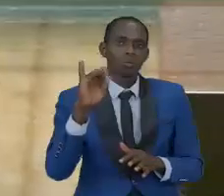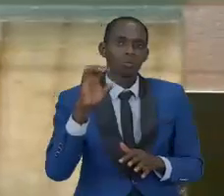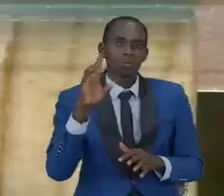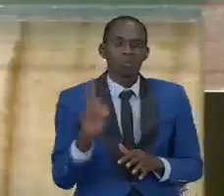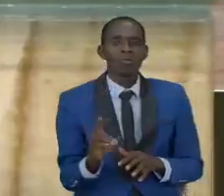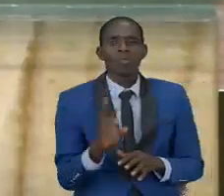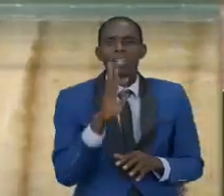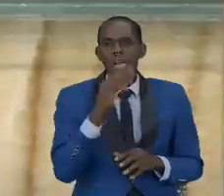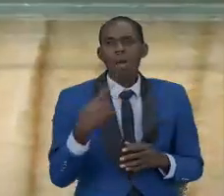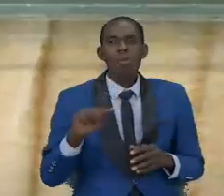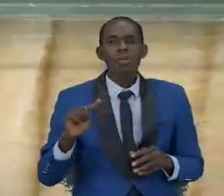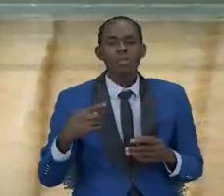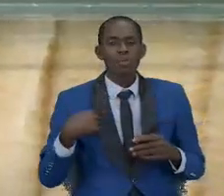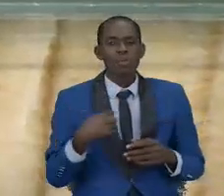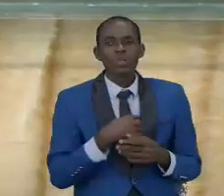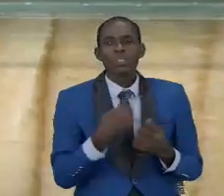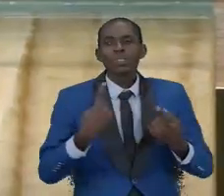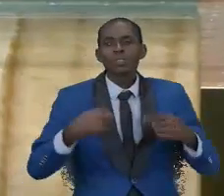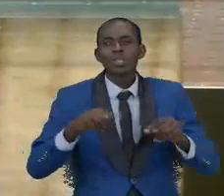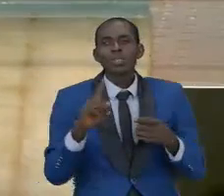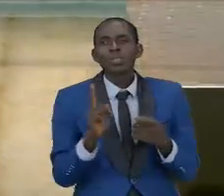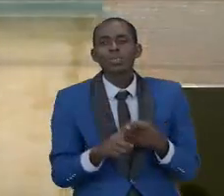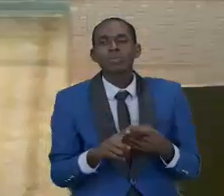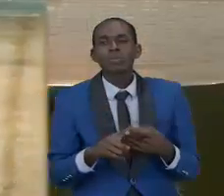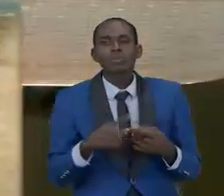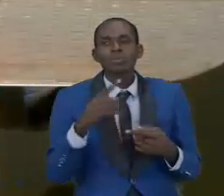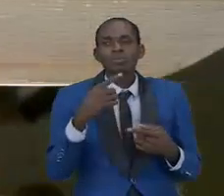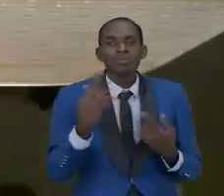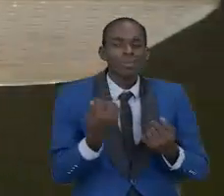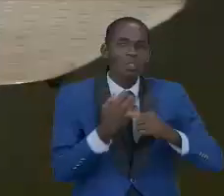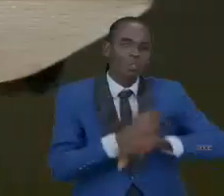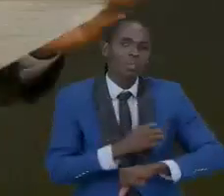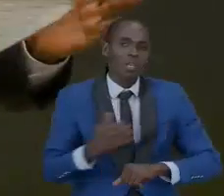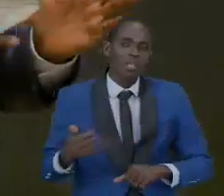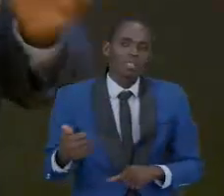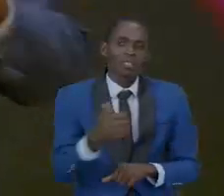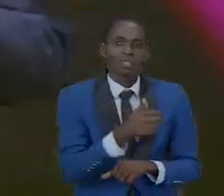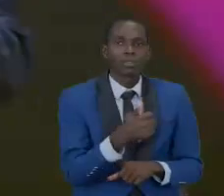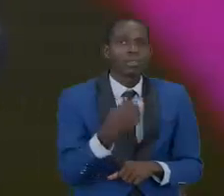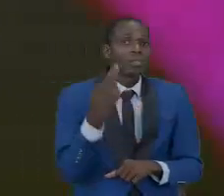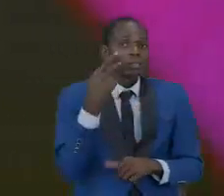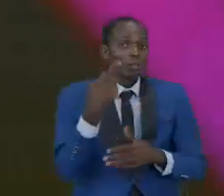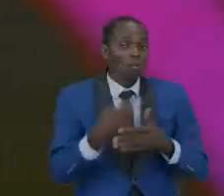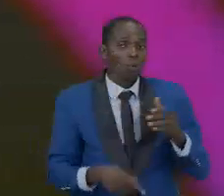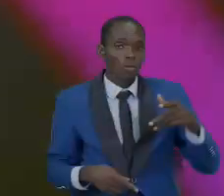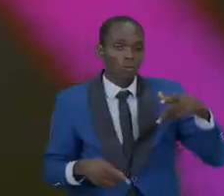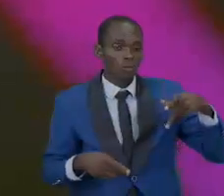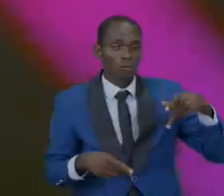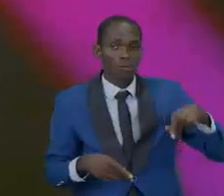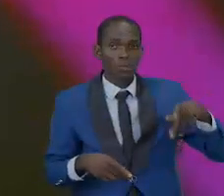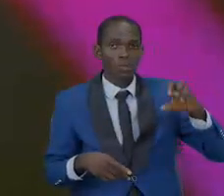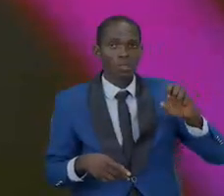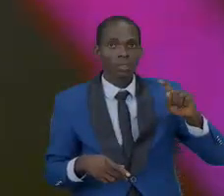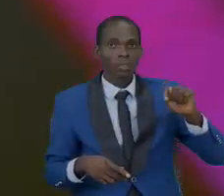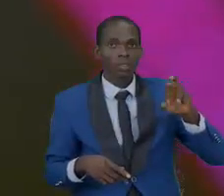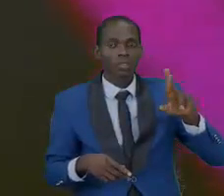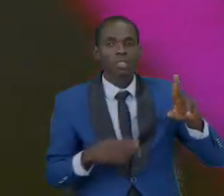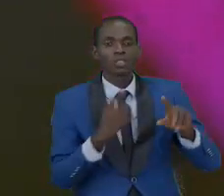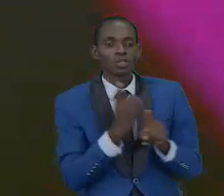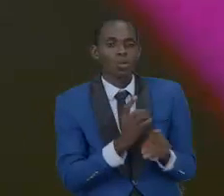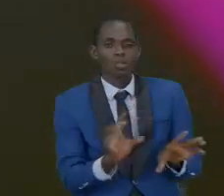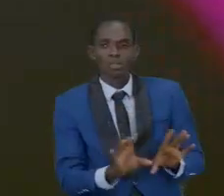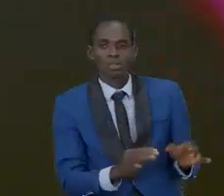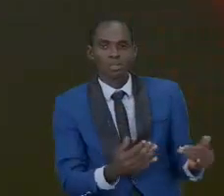justify ourselves actually it was referring to watch Peter the Apostle had just done